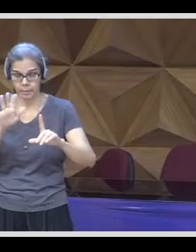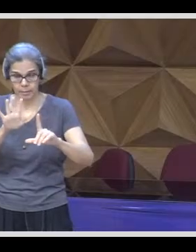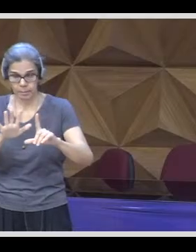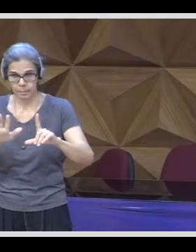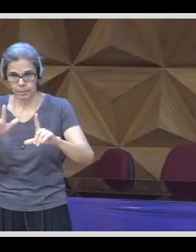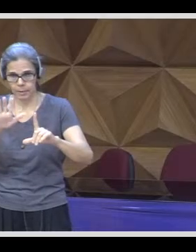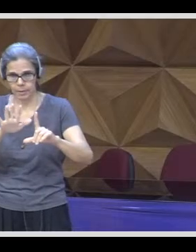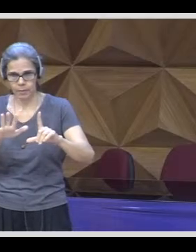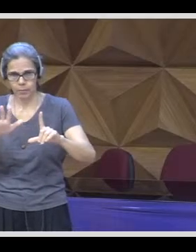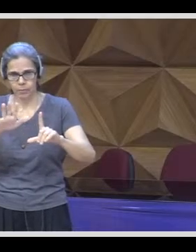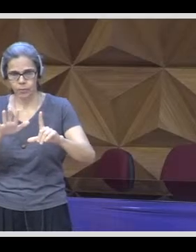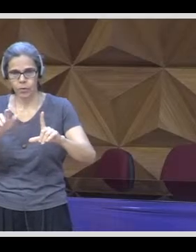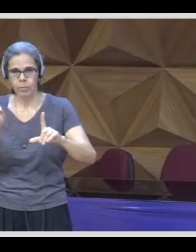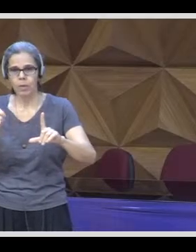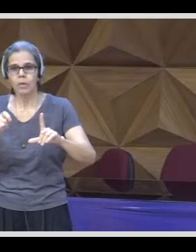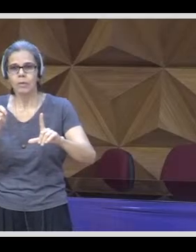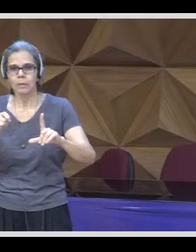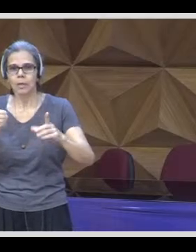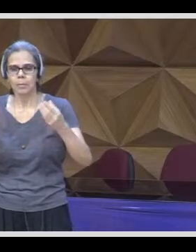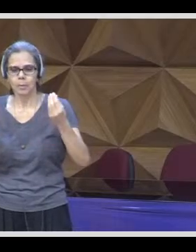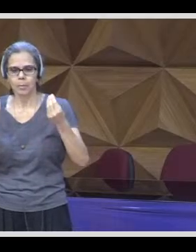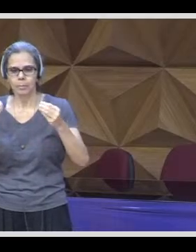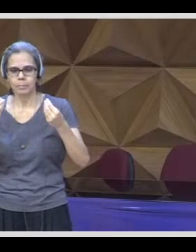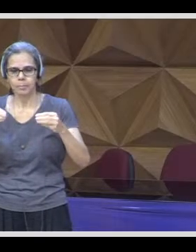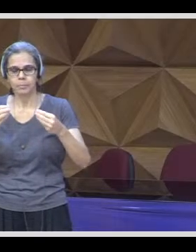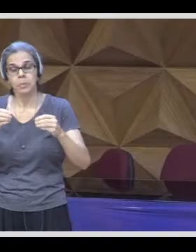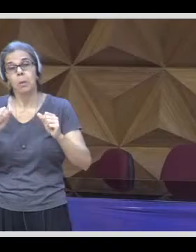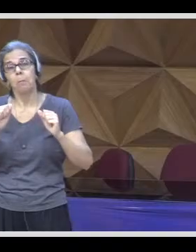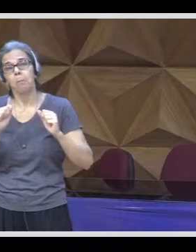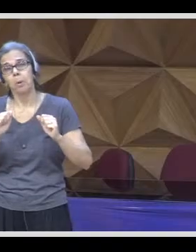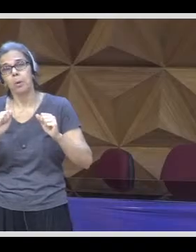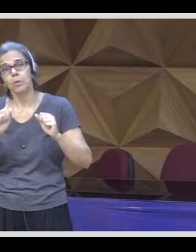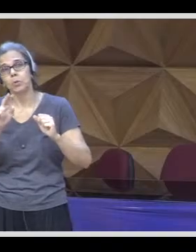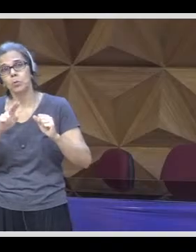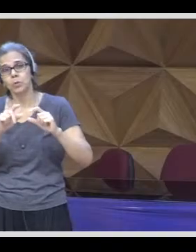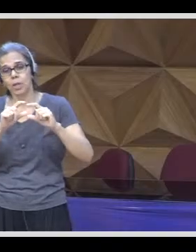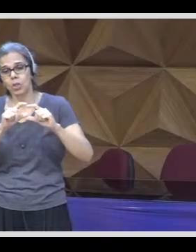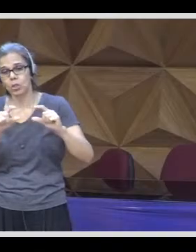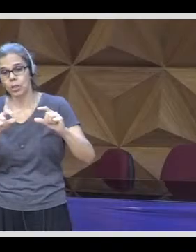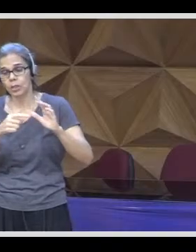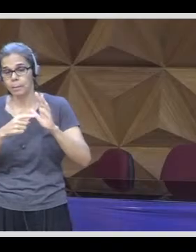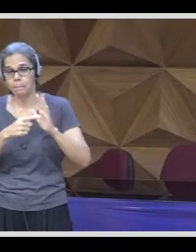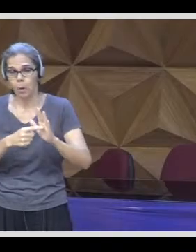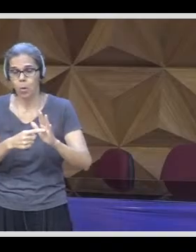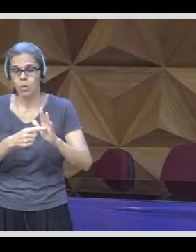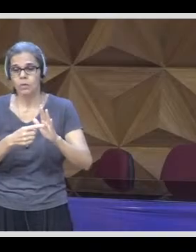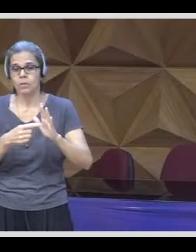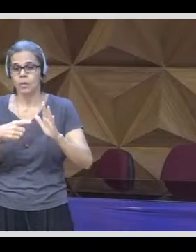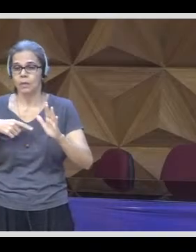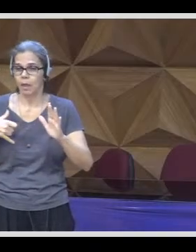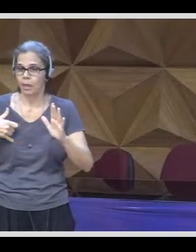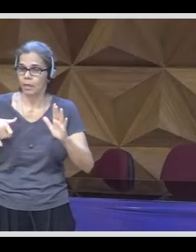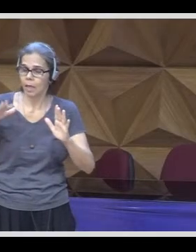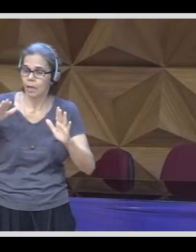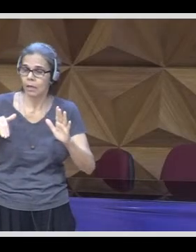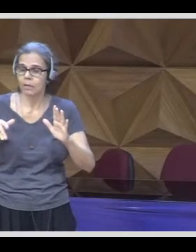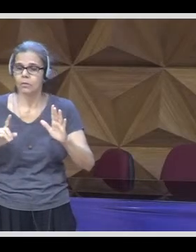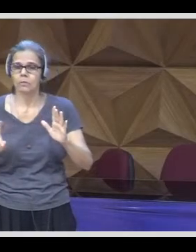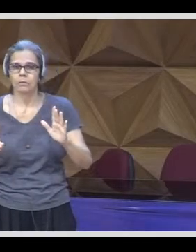stream with that. Another thing is the rating of the game. Whenever the streamer is streaming a game,